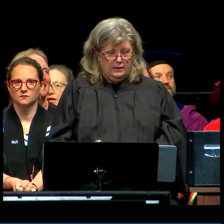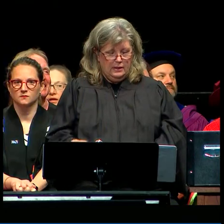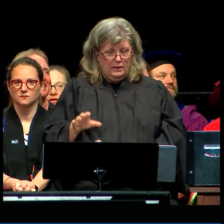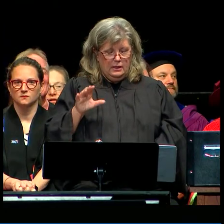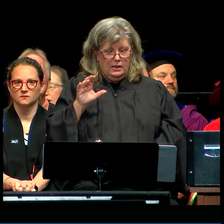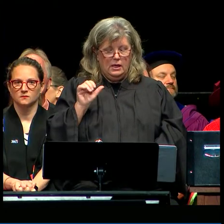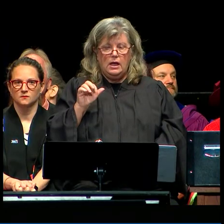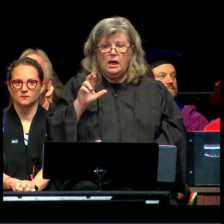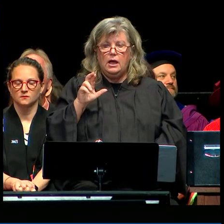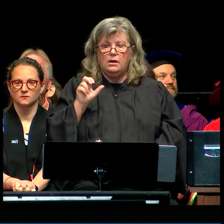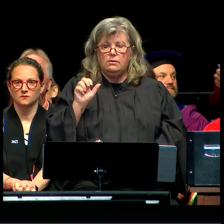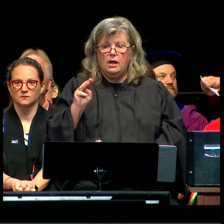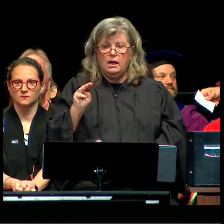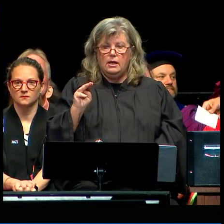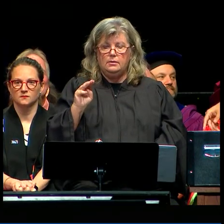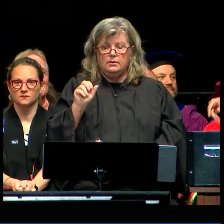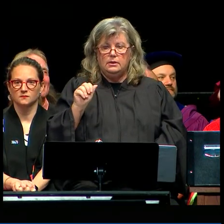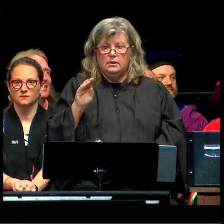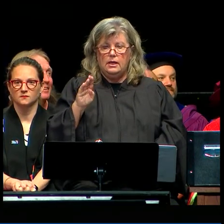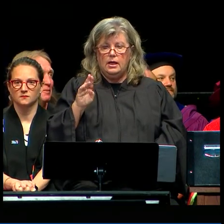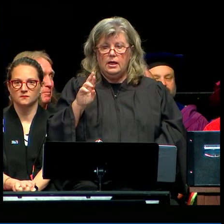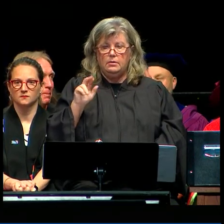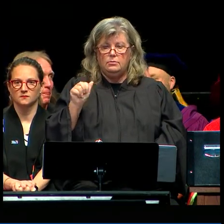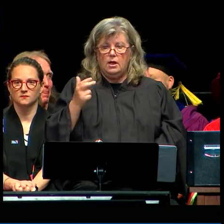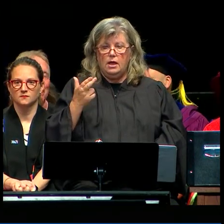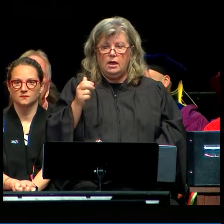Aram Abrahamian.